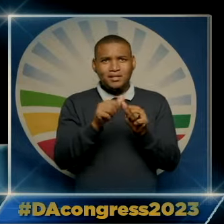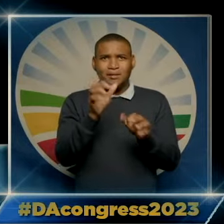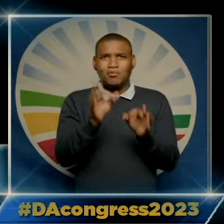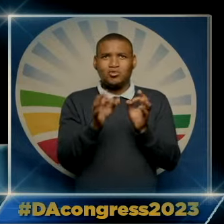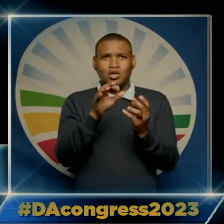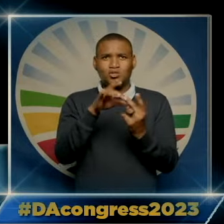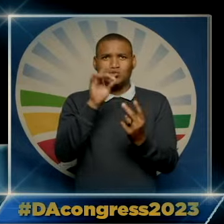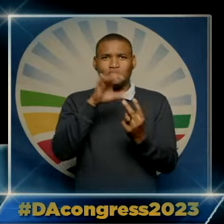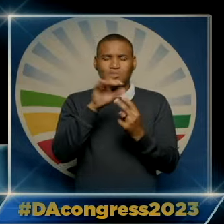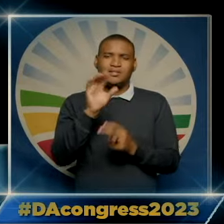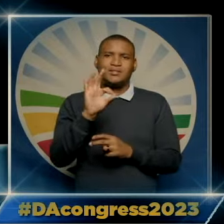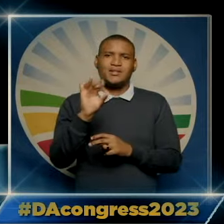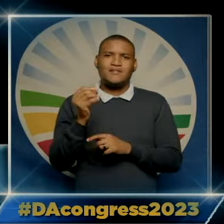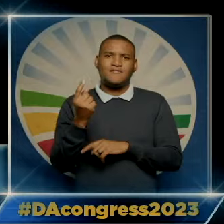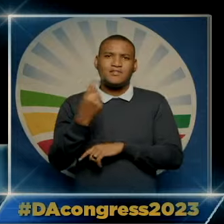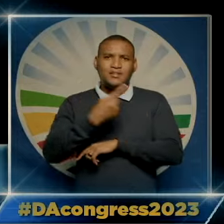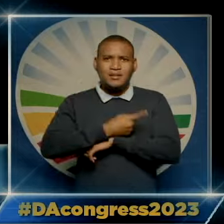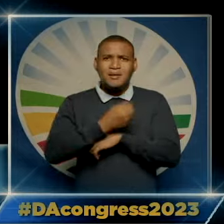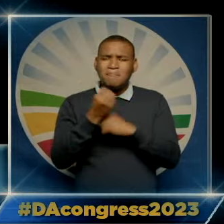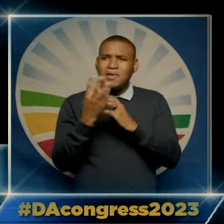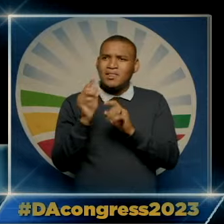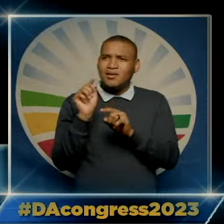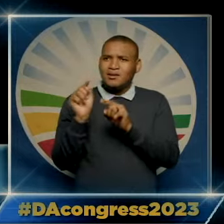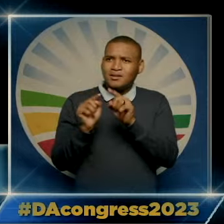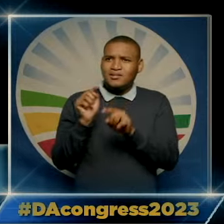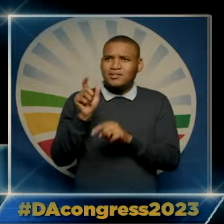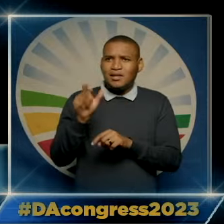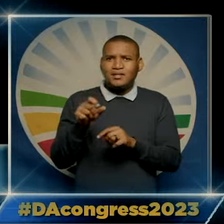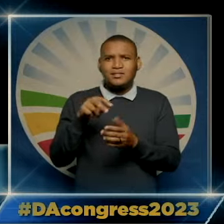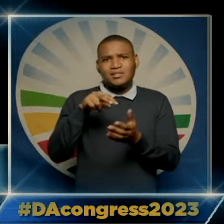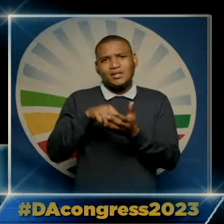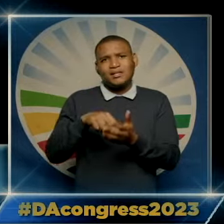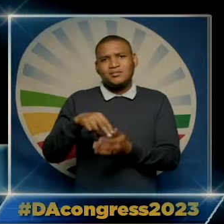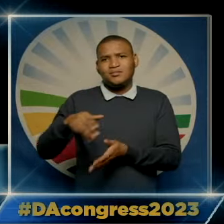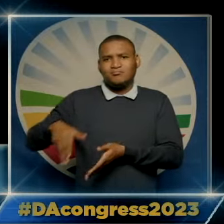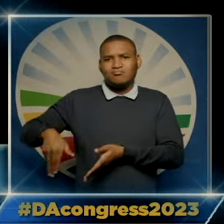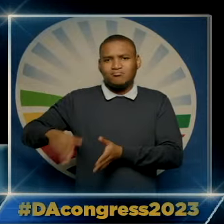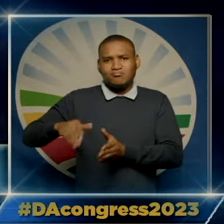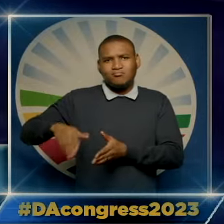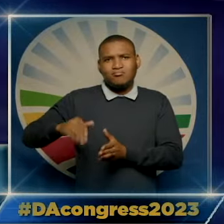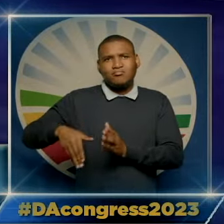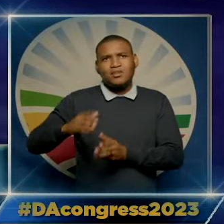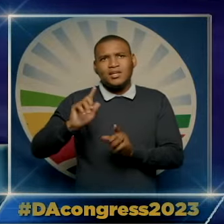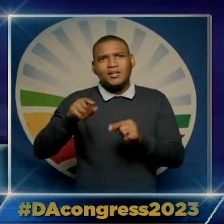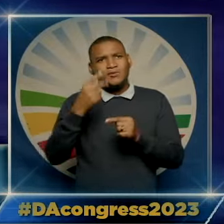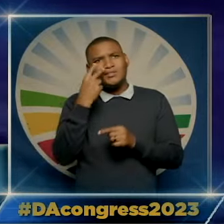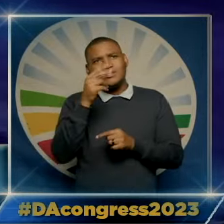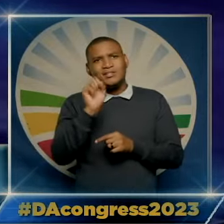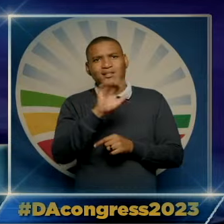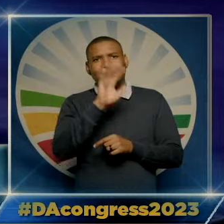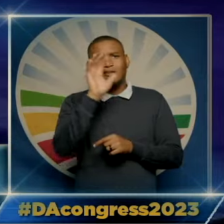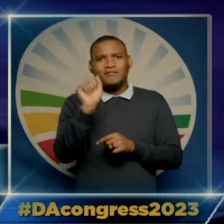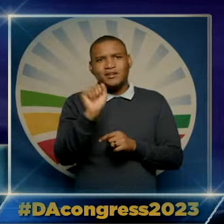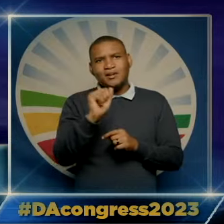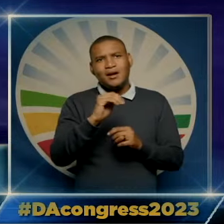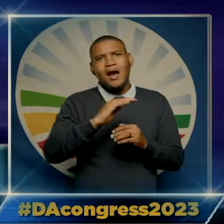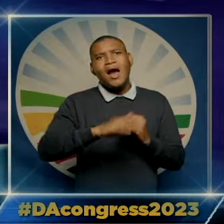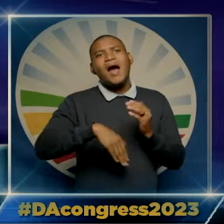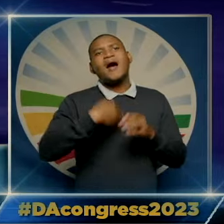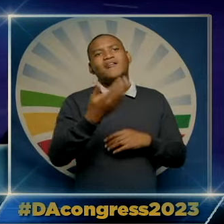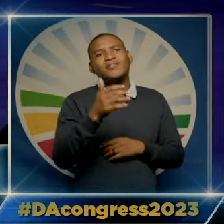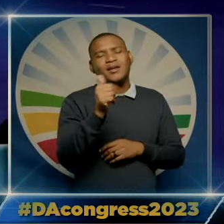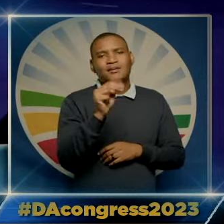choices every day. So many critics stand on the sidelines and can't see a South Africa post the ANC.